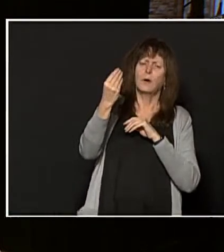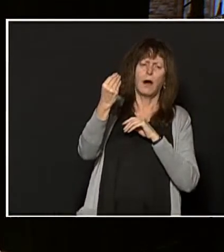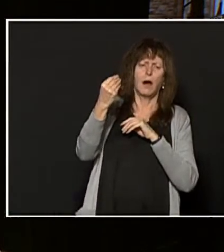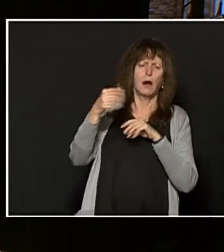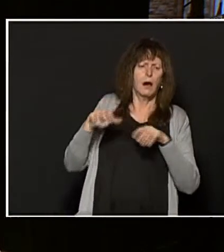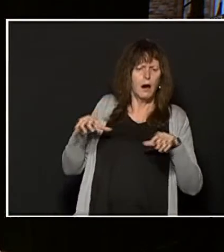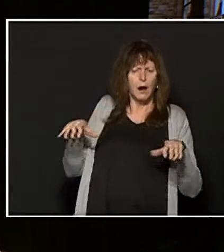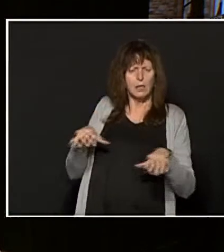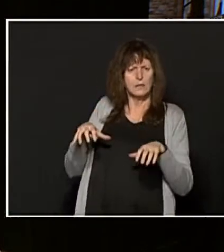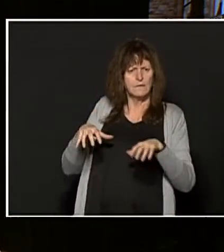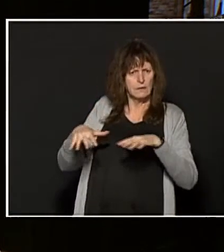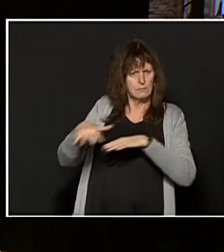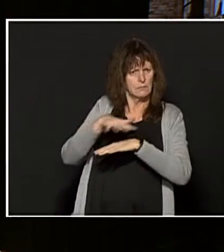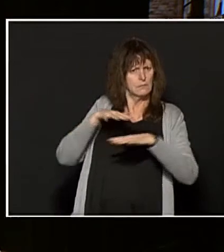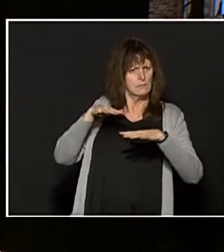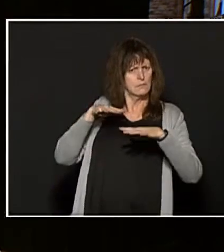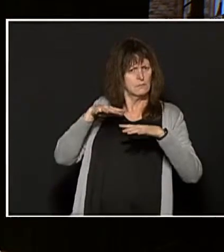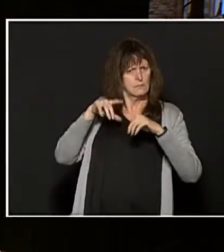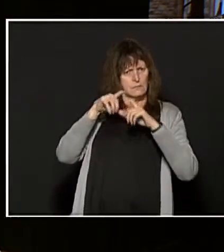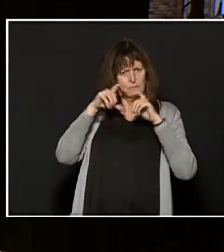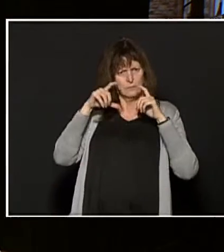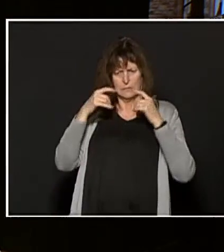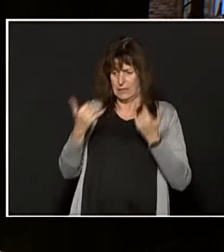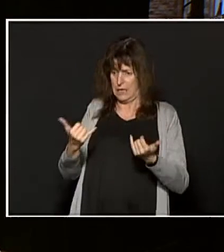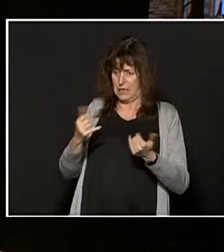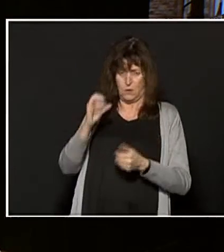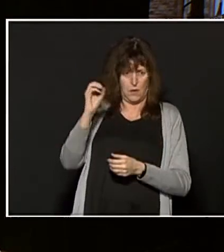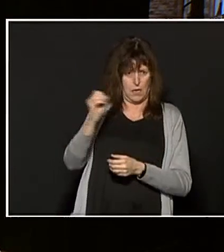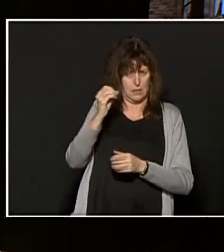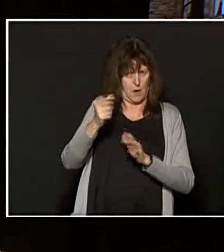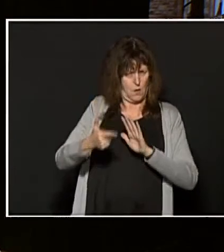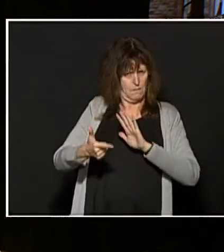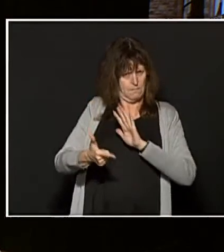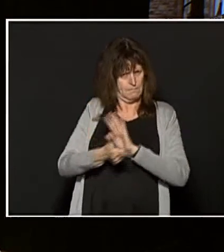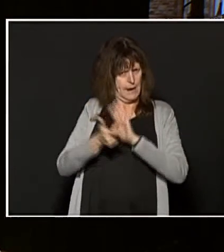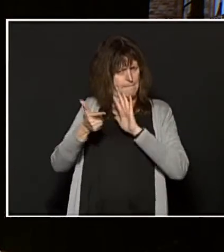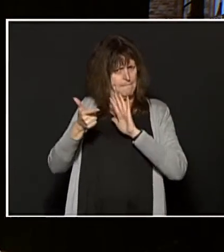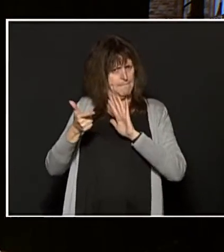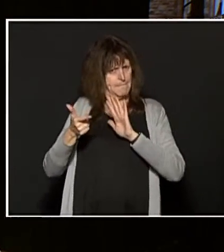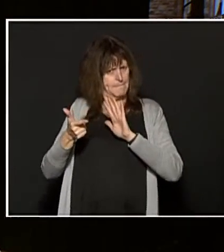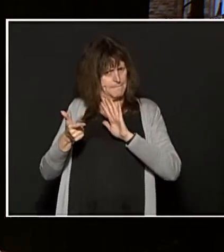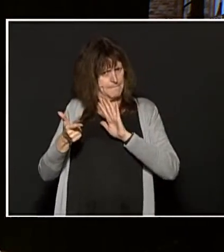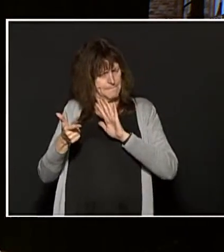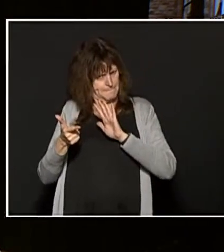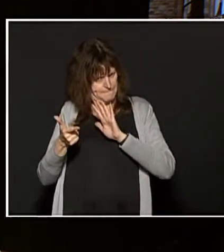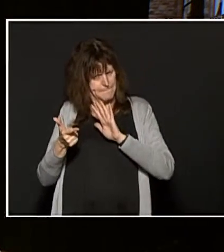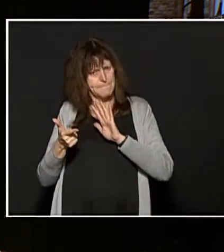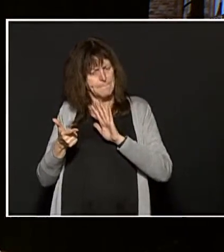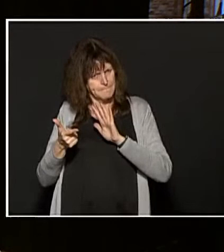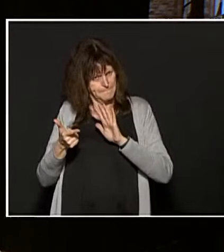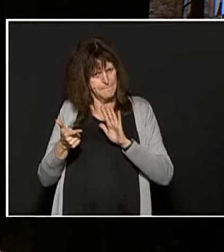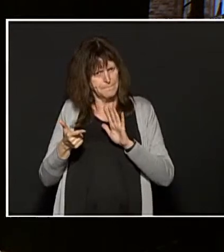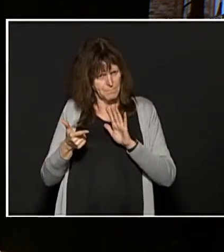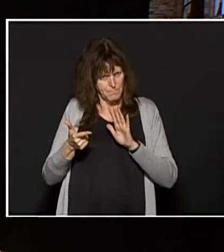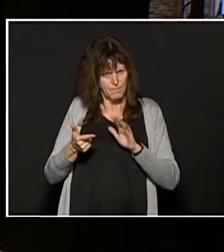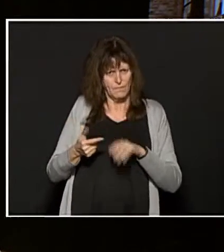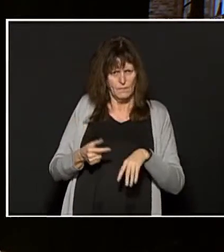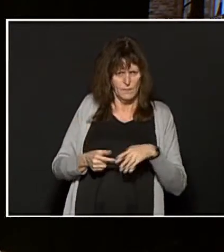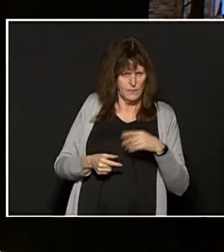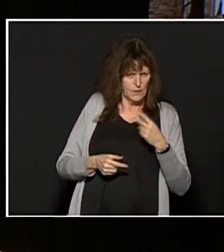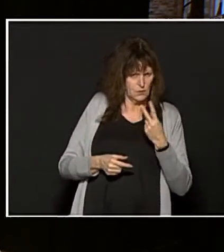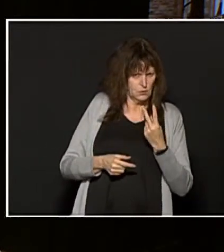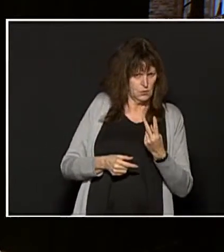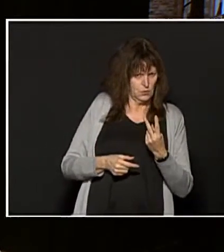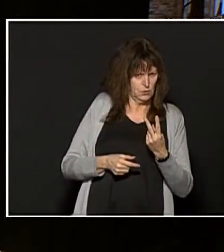in Ontario right now. It's illegal for two siblings to do that together on a basketball court or whatnot. But it sounds like you're saying